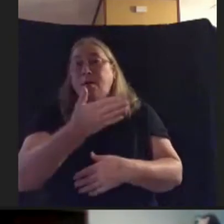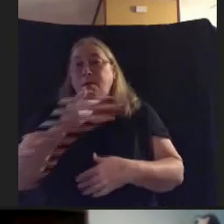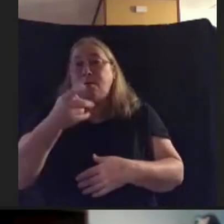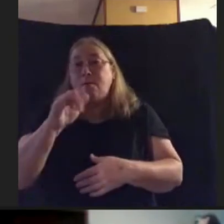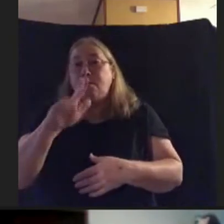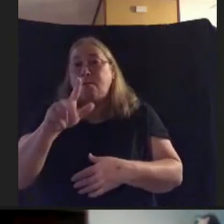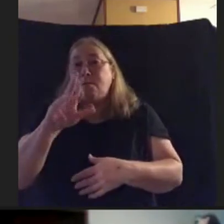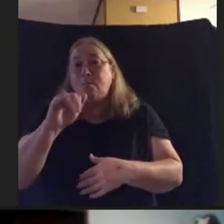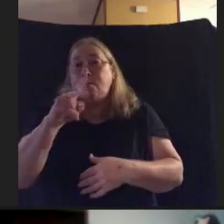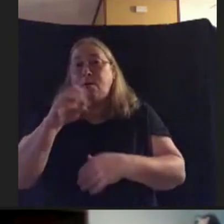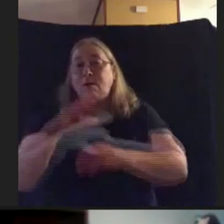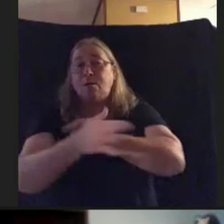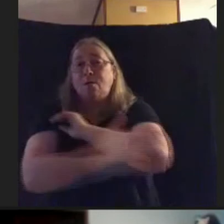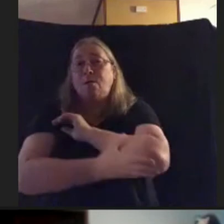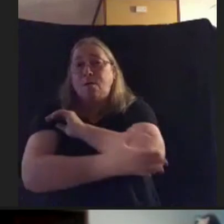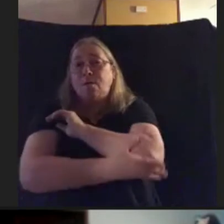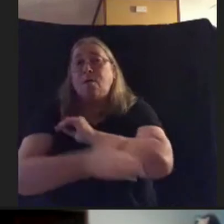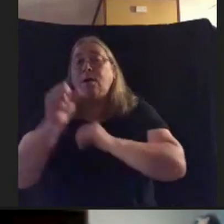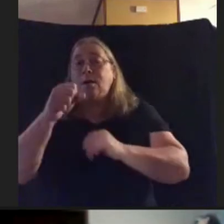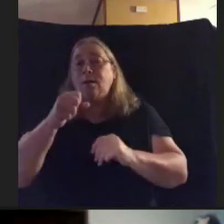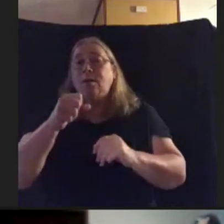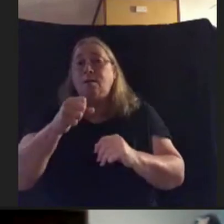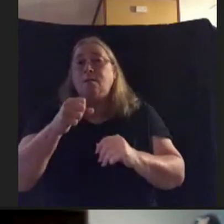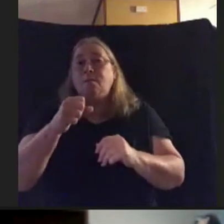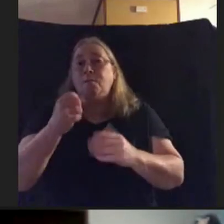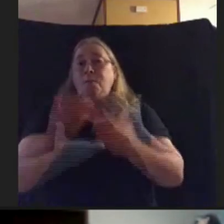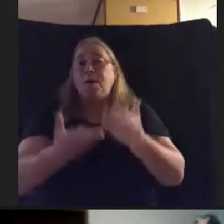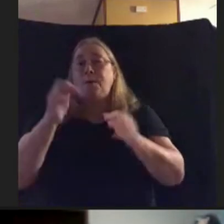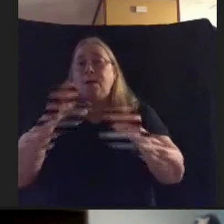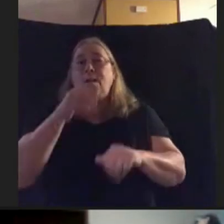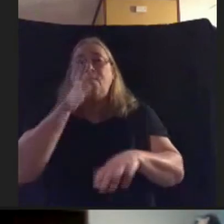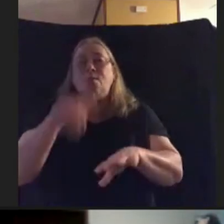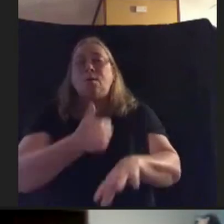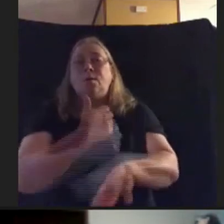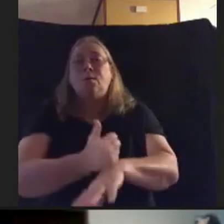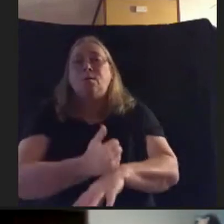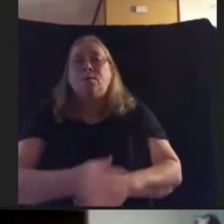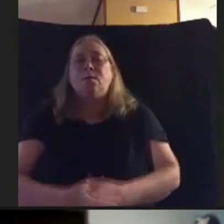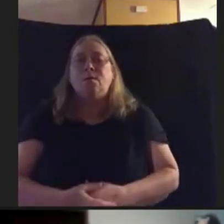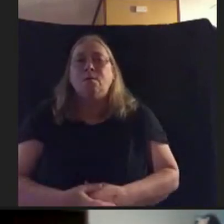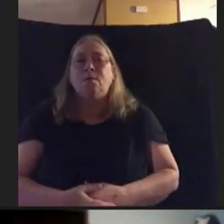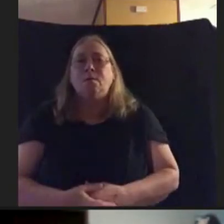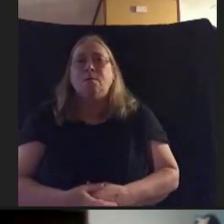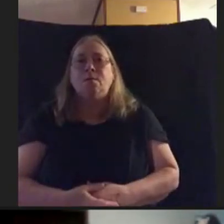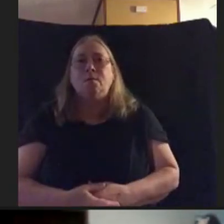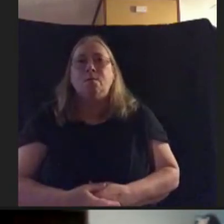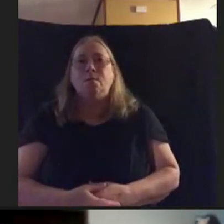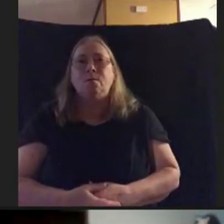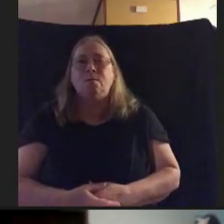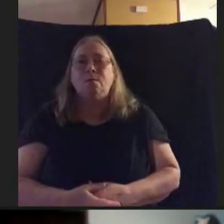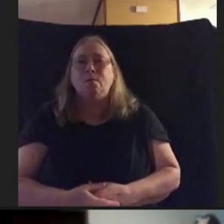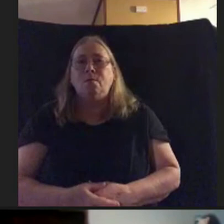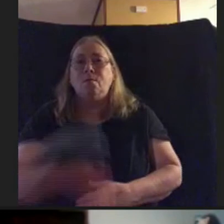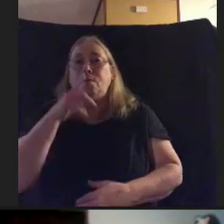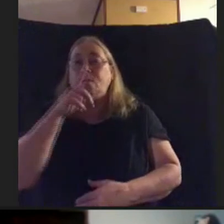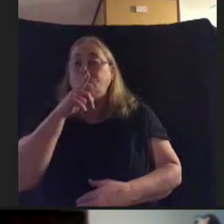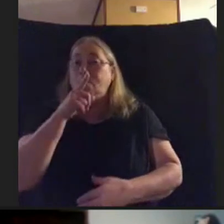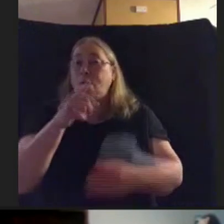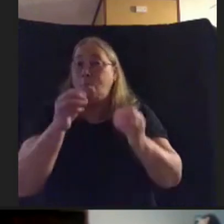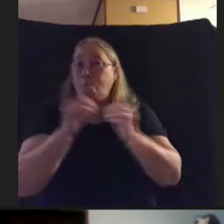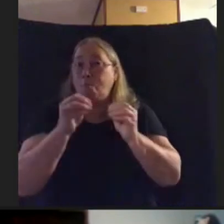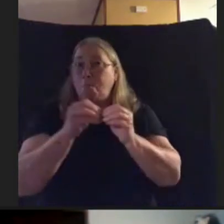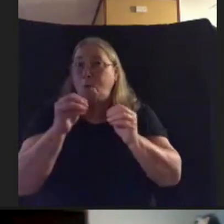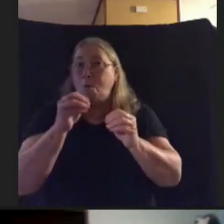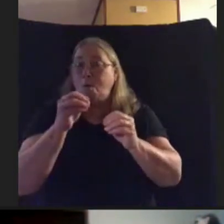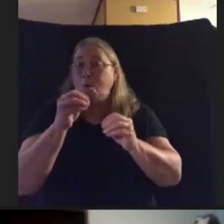that location as well. Thank you. And Rachel with Politico, are you anticipating more vaccine next week? I